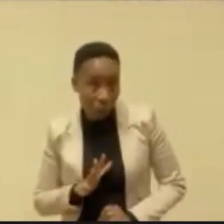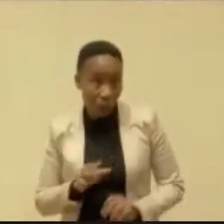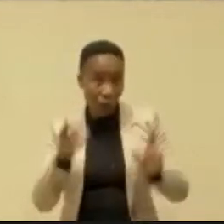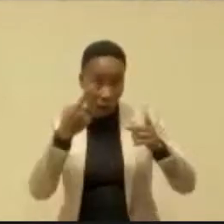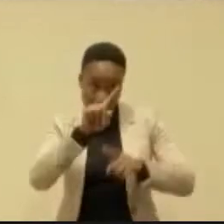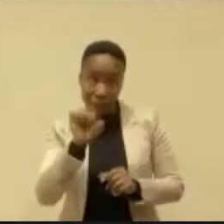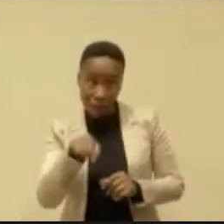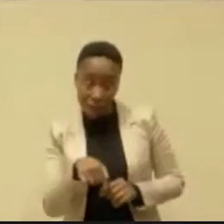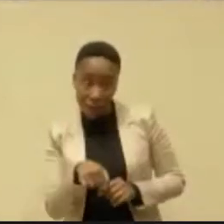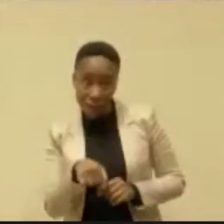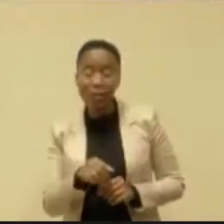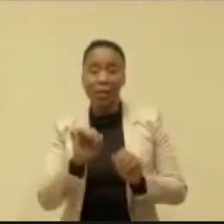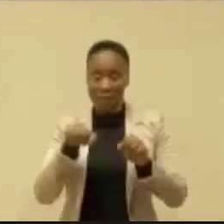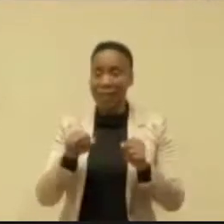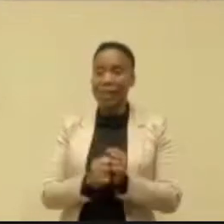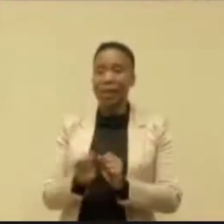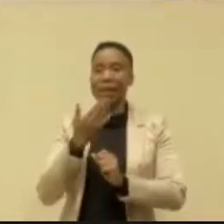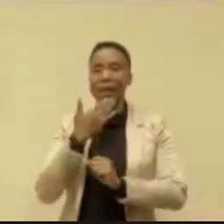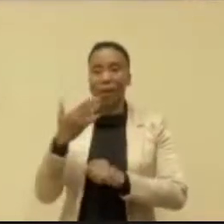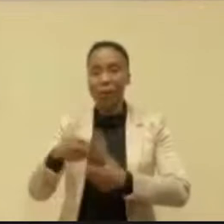thank you very much